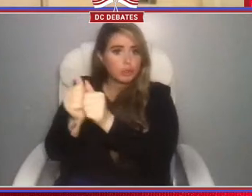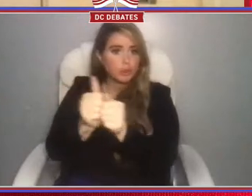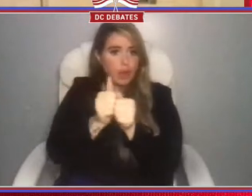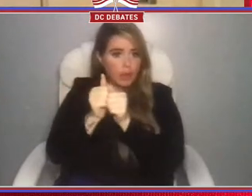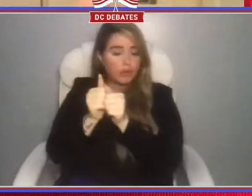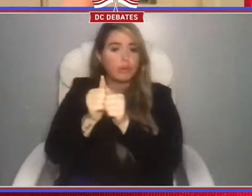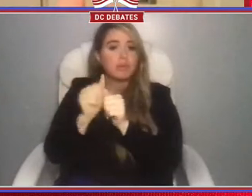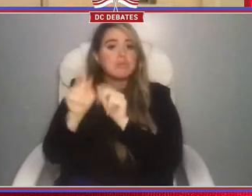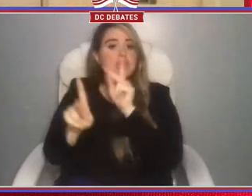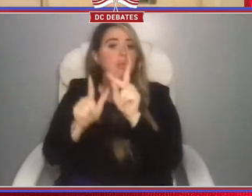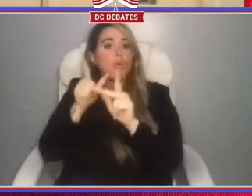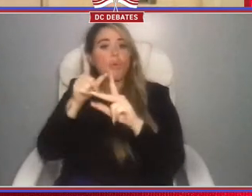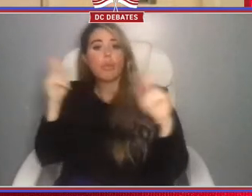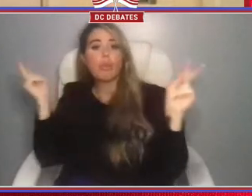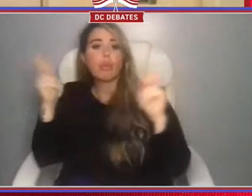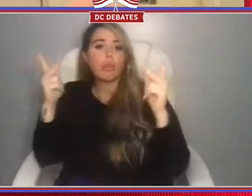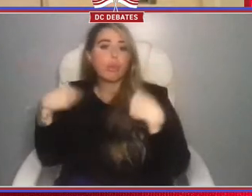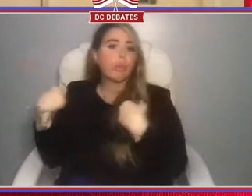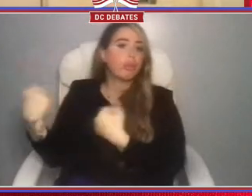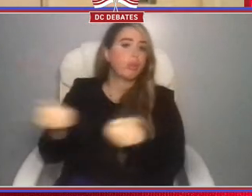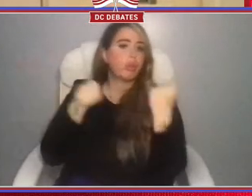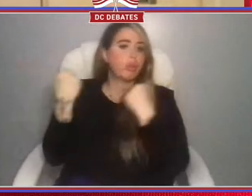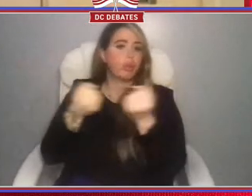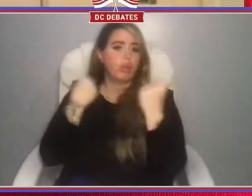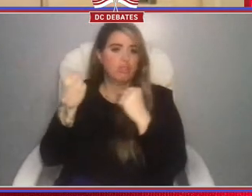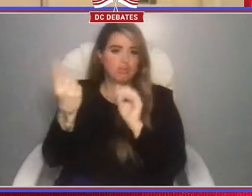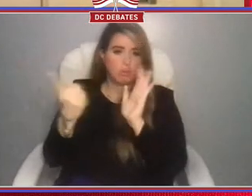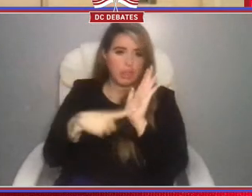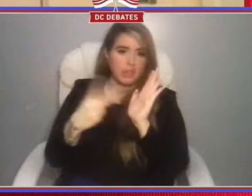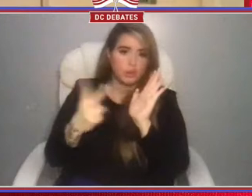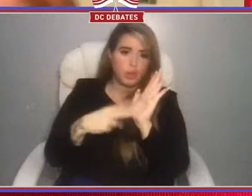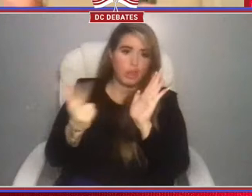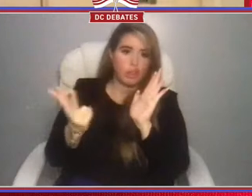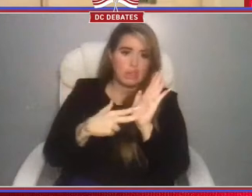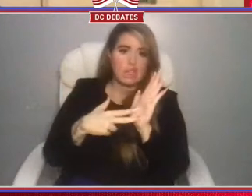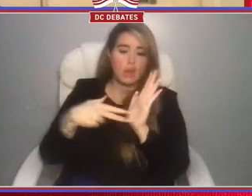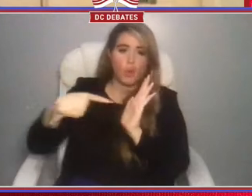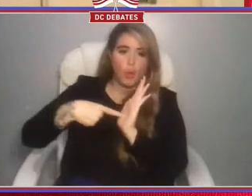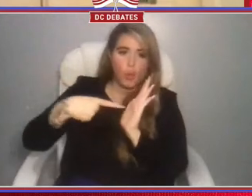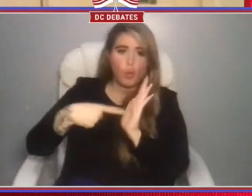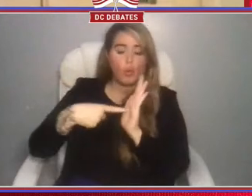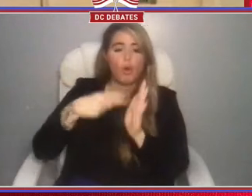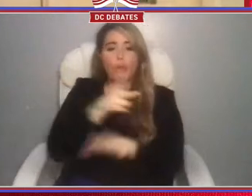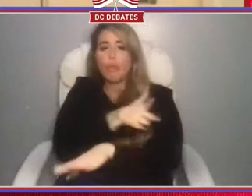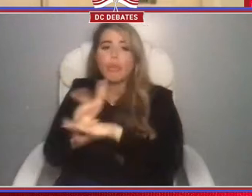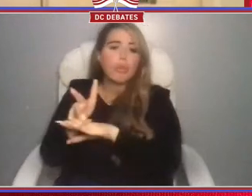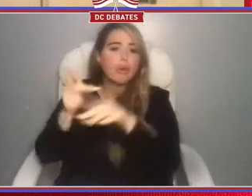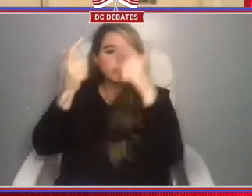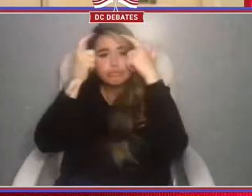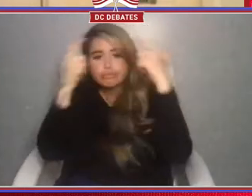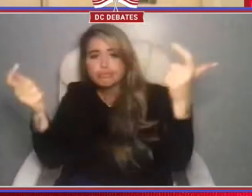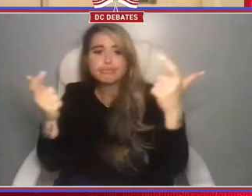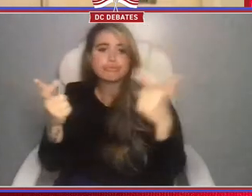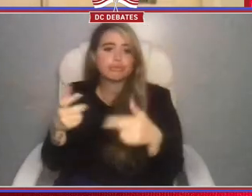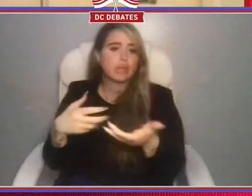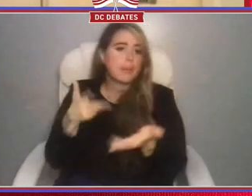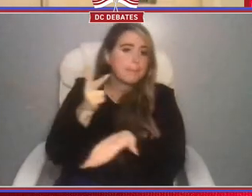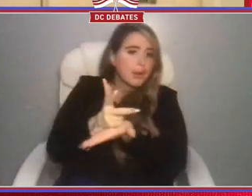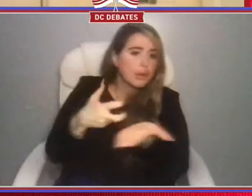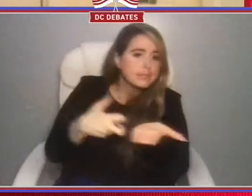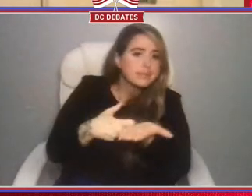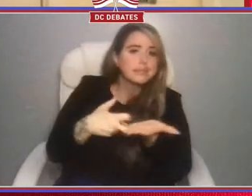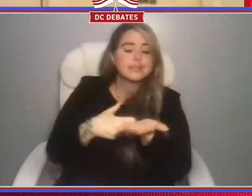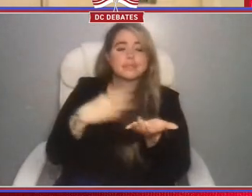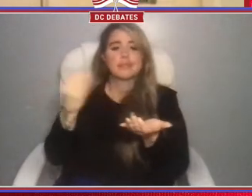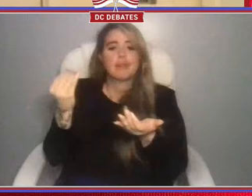reckless drivers that rack up thousands and thousands of speeding tickets and moving